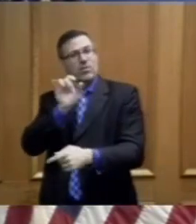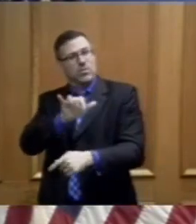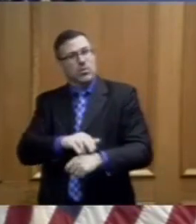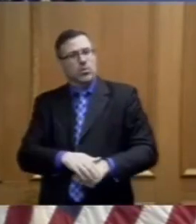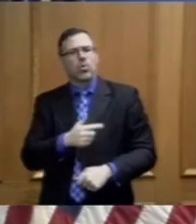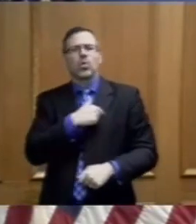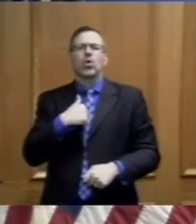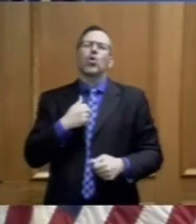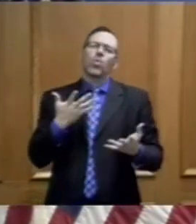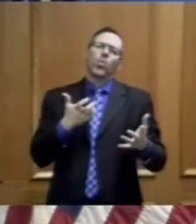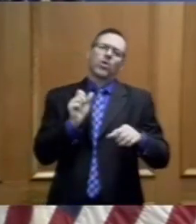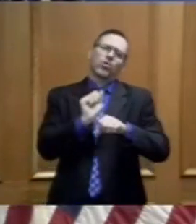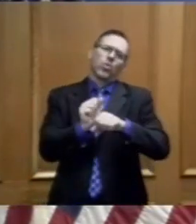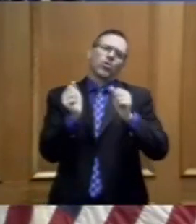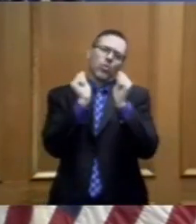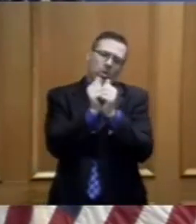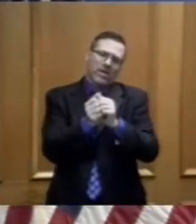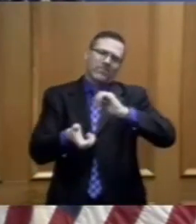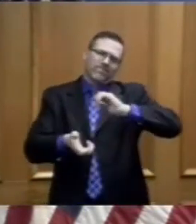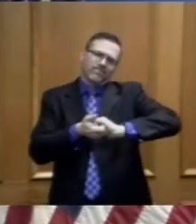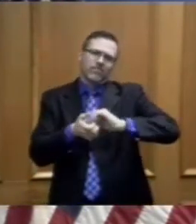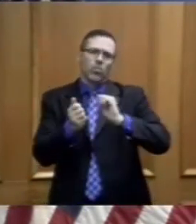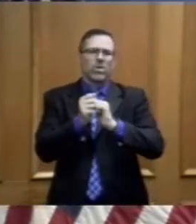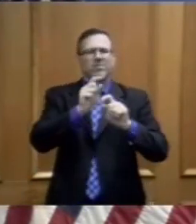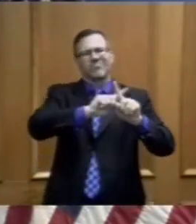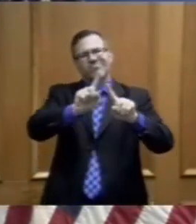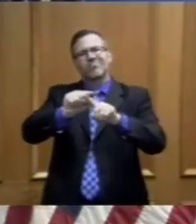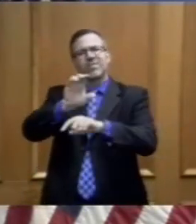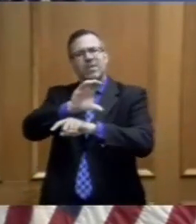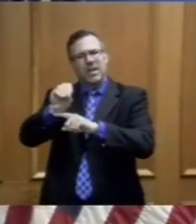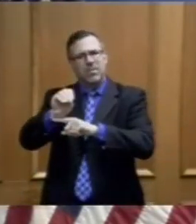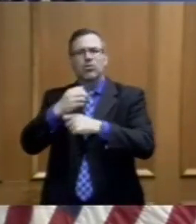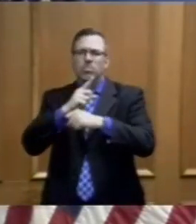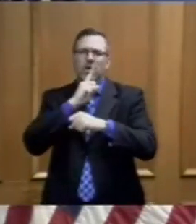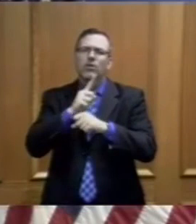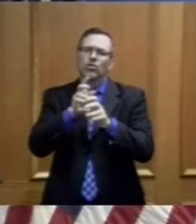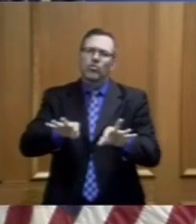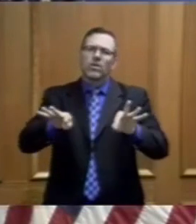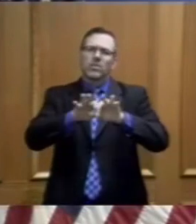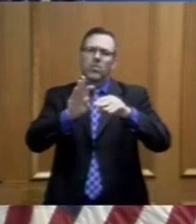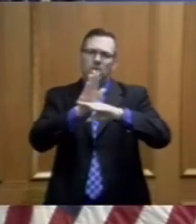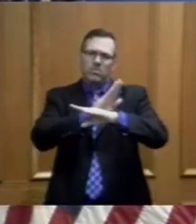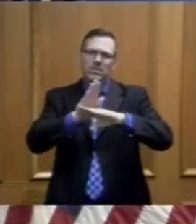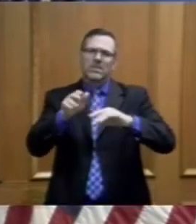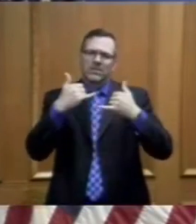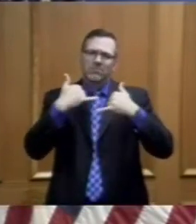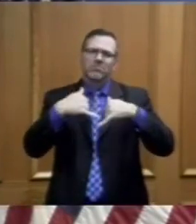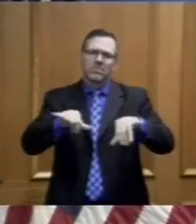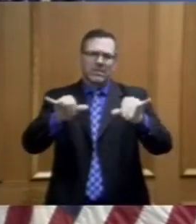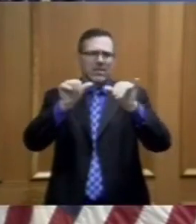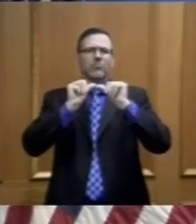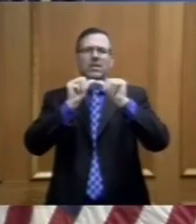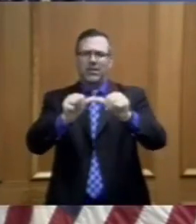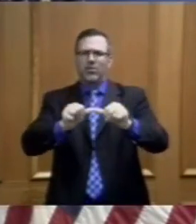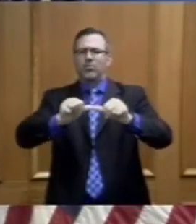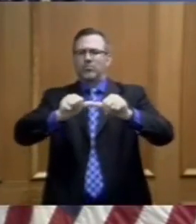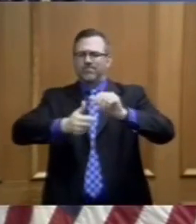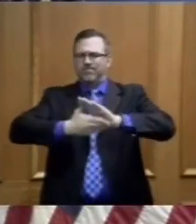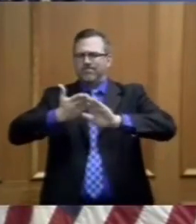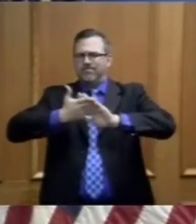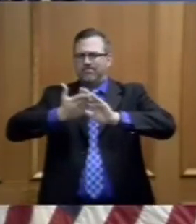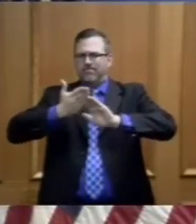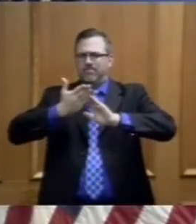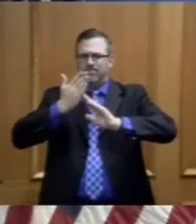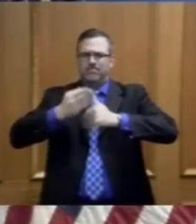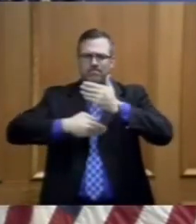with companies. We want to make certain that we can keep essential businesses operating. We've seen a great